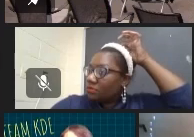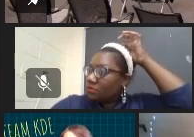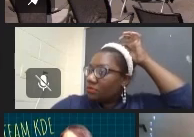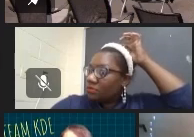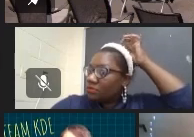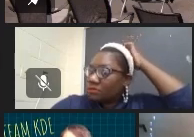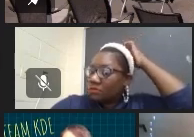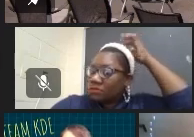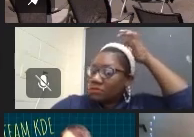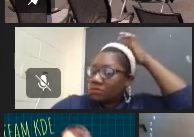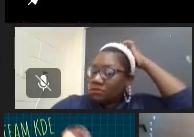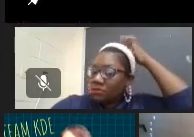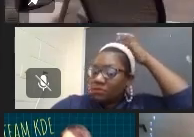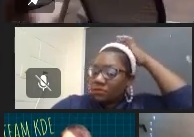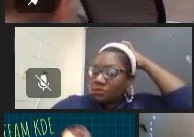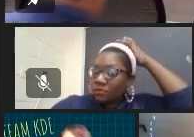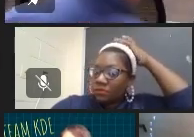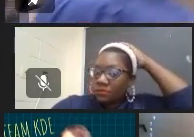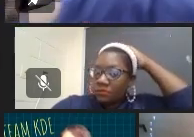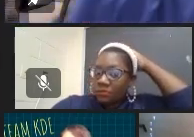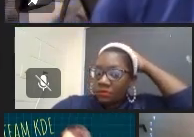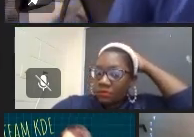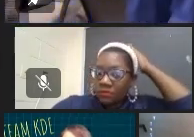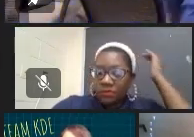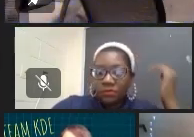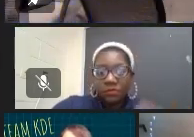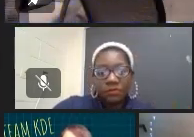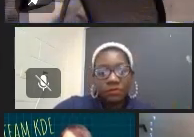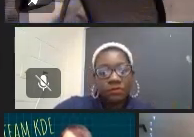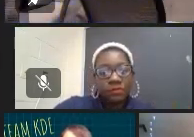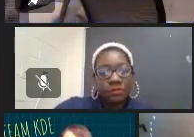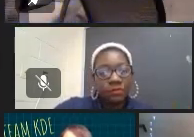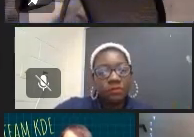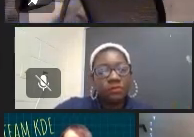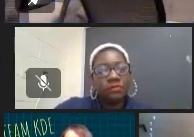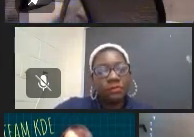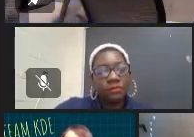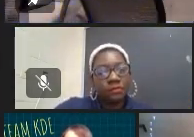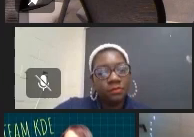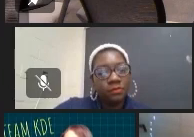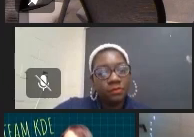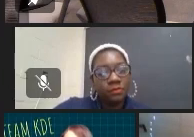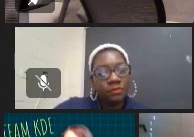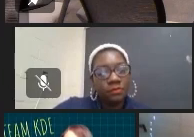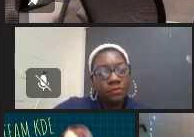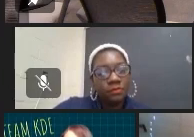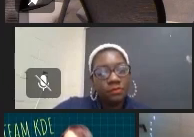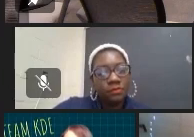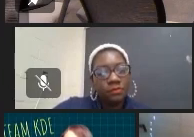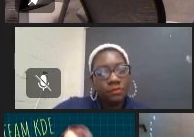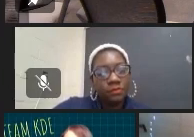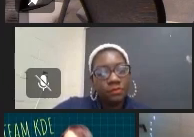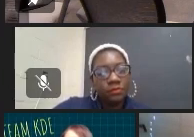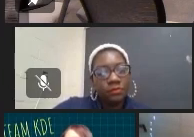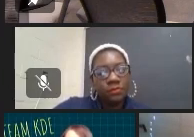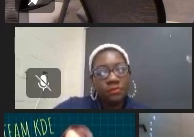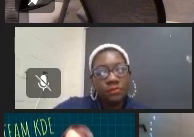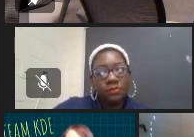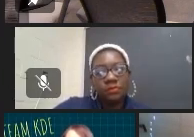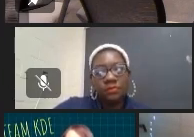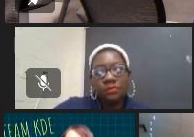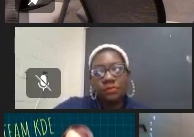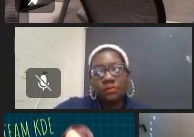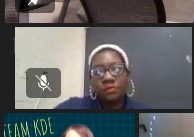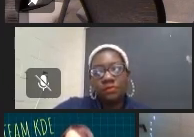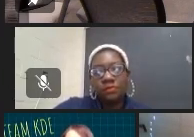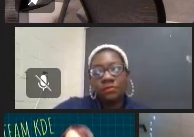Hello, my name is Rosa Cubero. I am from Fayette County. I teach at Maxwell Elementary, which is a